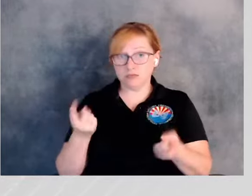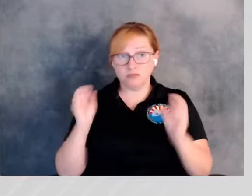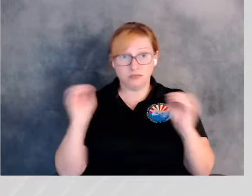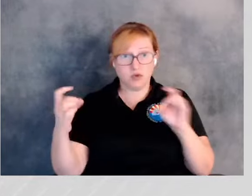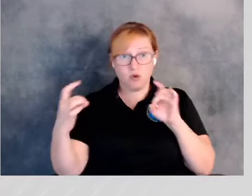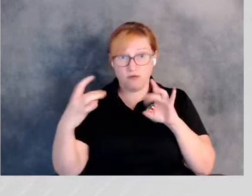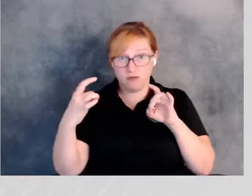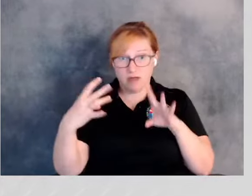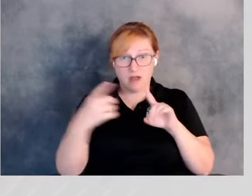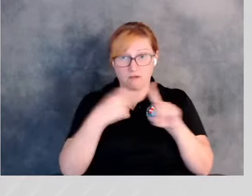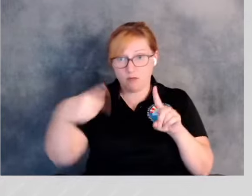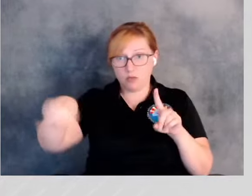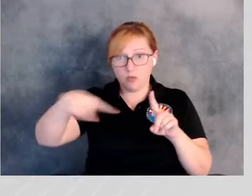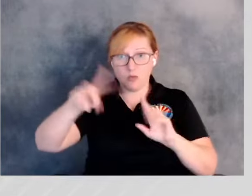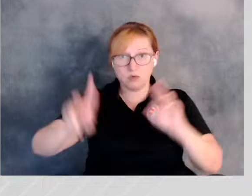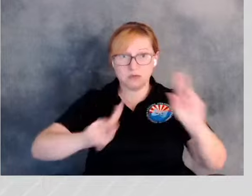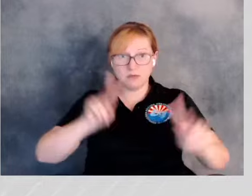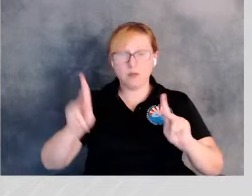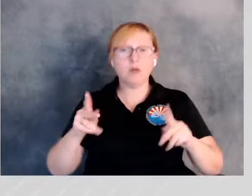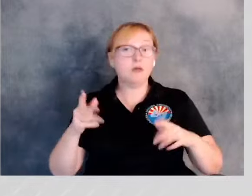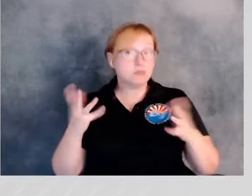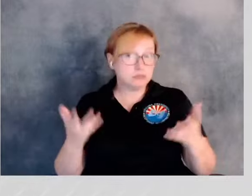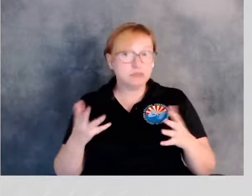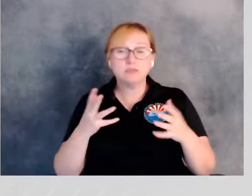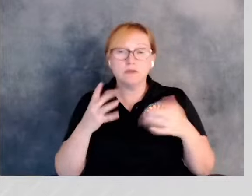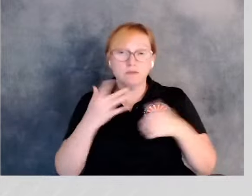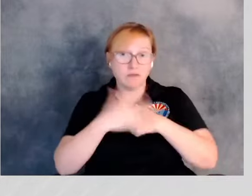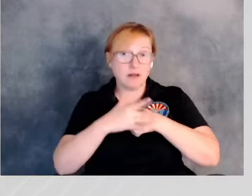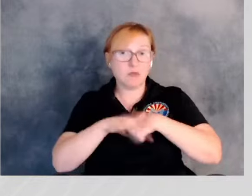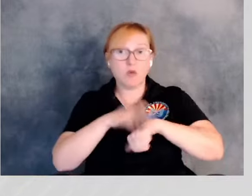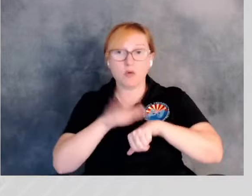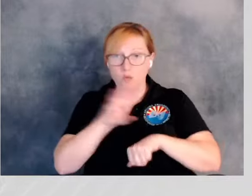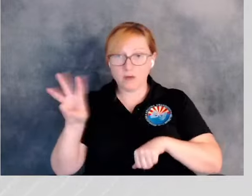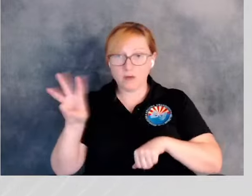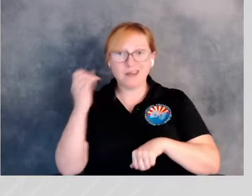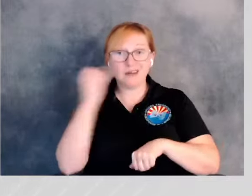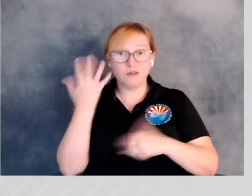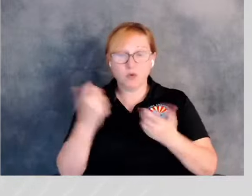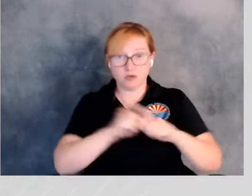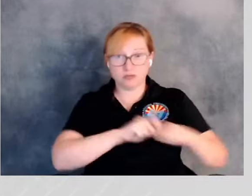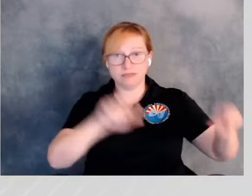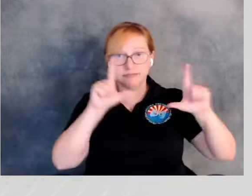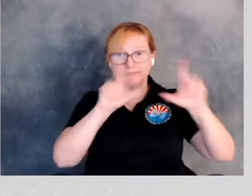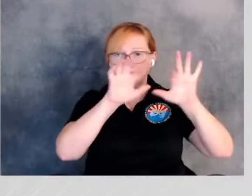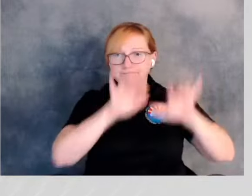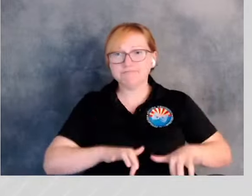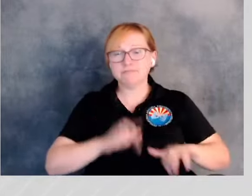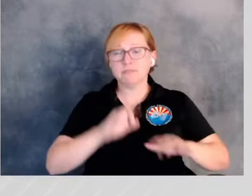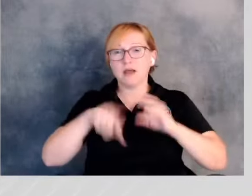front. But we do have it up on our website if you'd like to provide us information on damages that you sustained on your